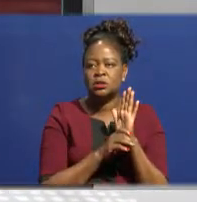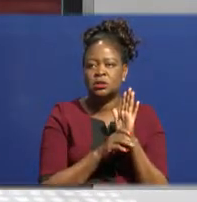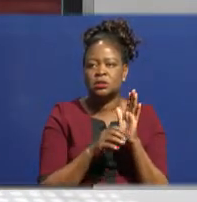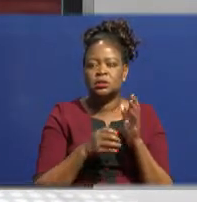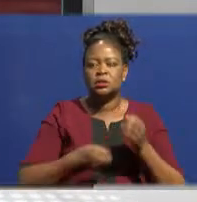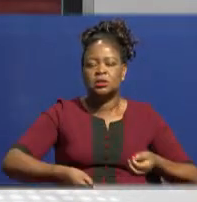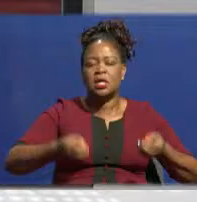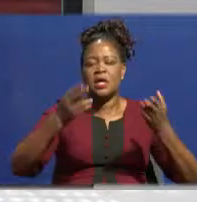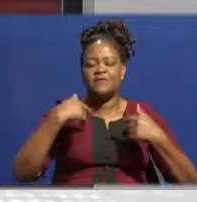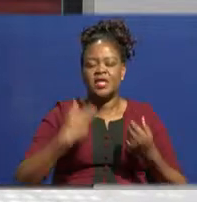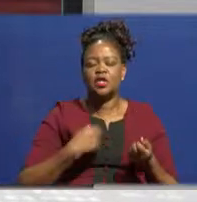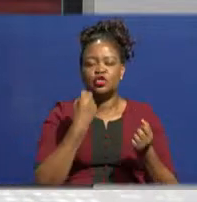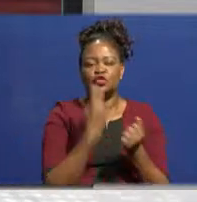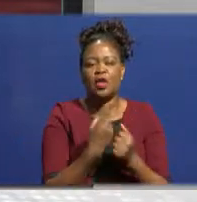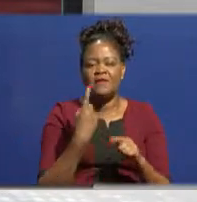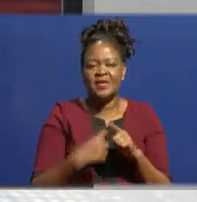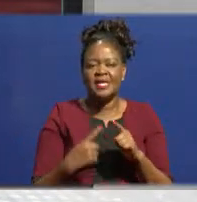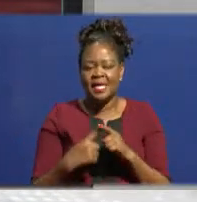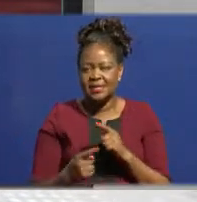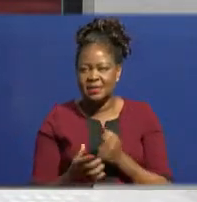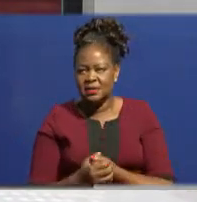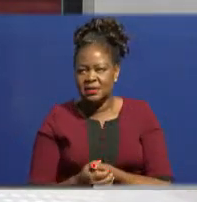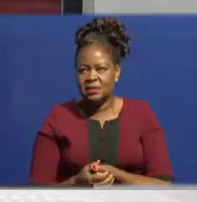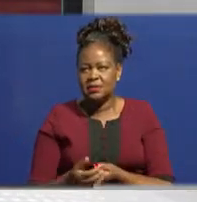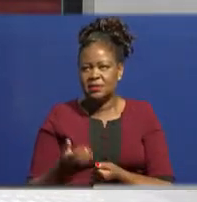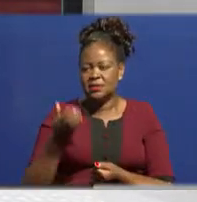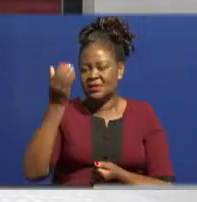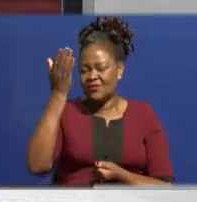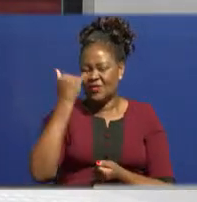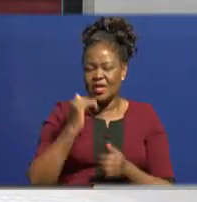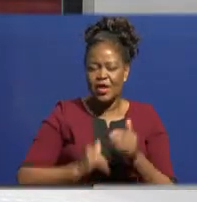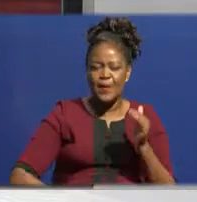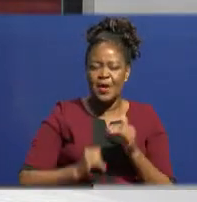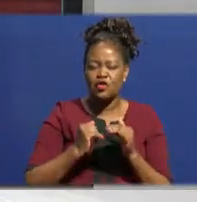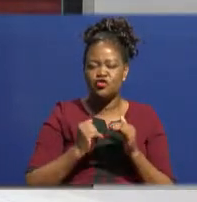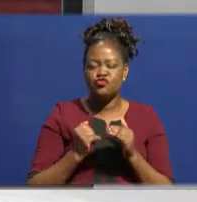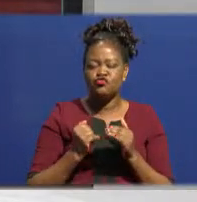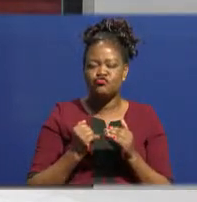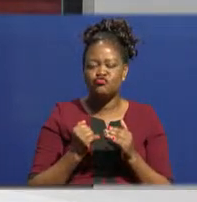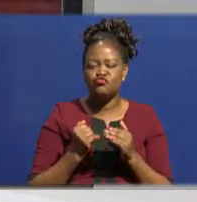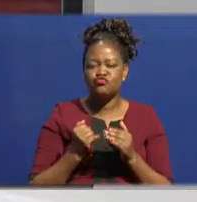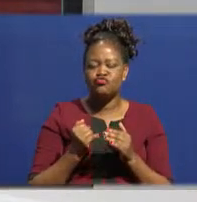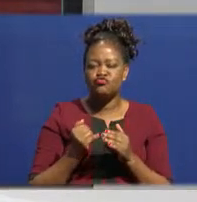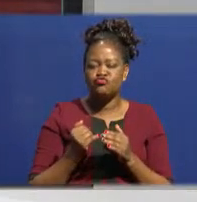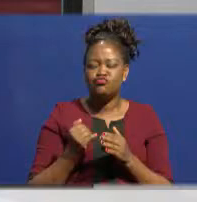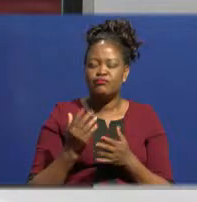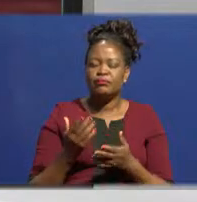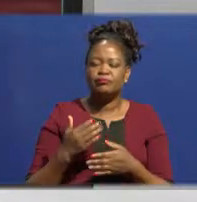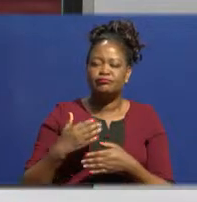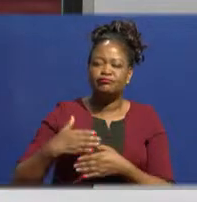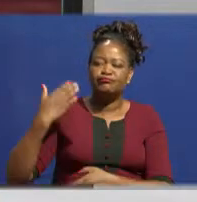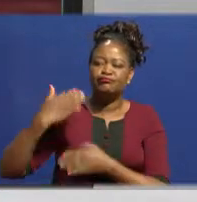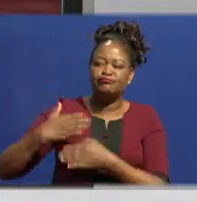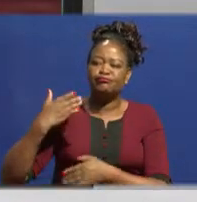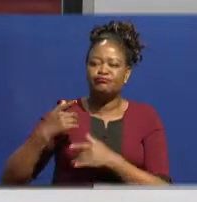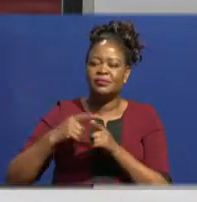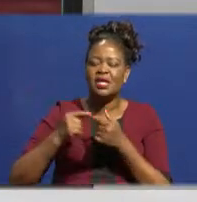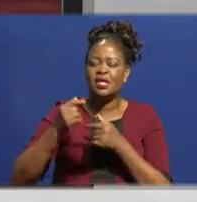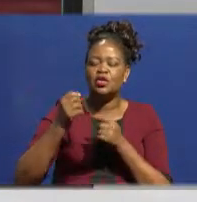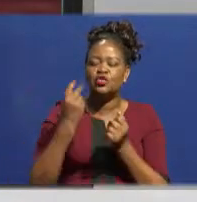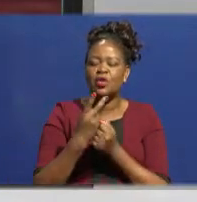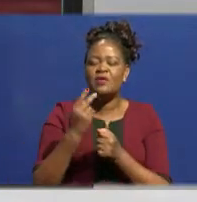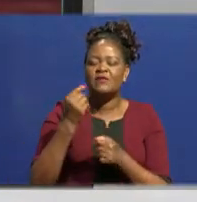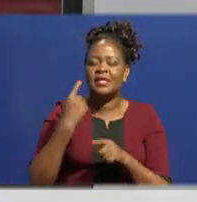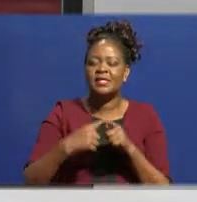gives us 12 years for the delimitation of boundaries. Unfortunately, the 12 years are lapsing. And not